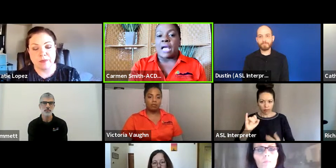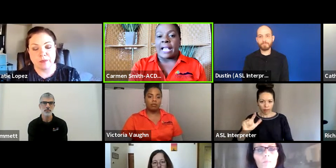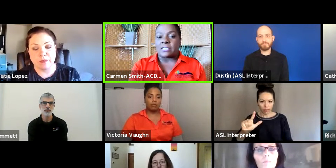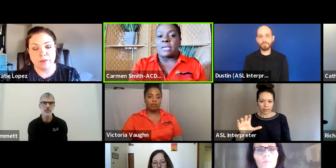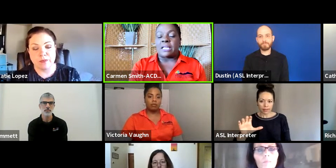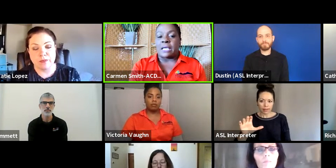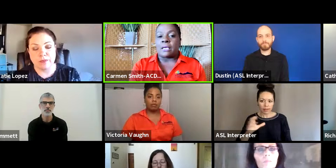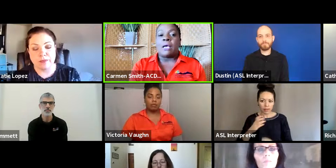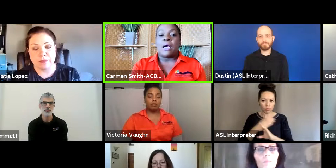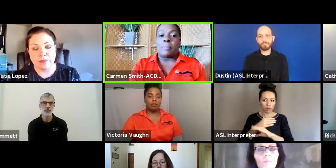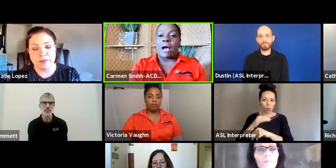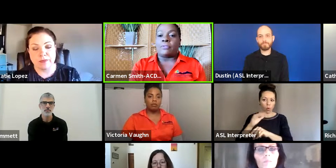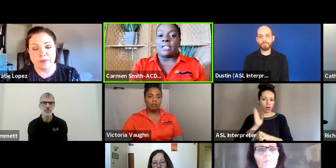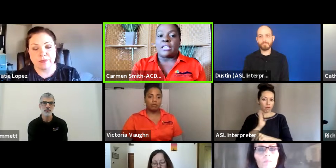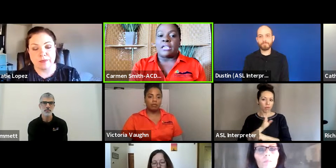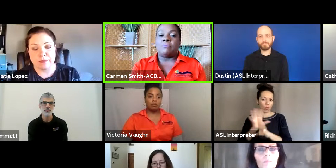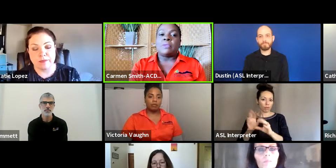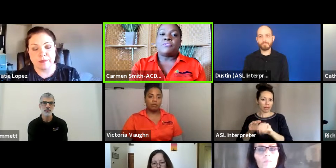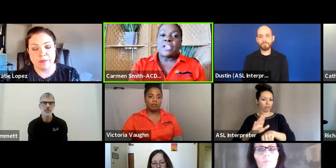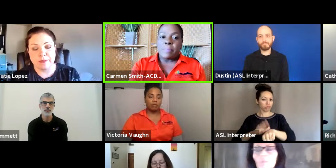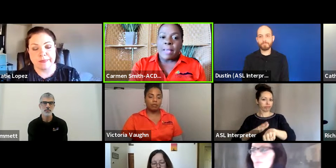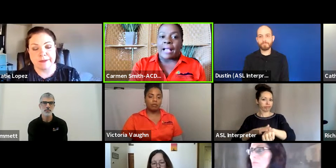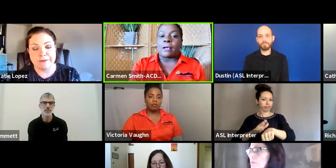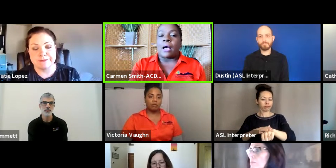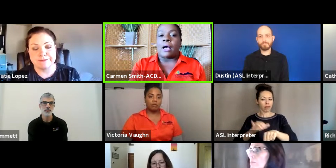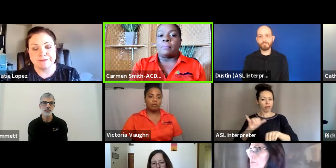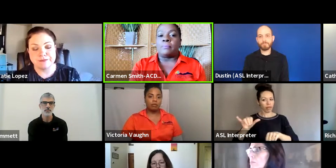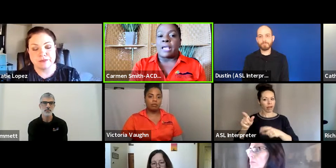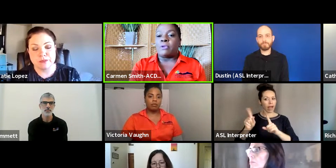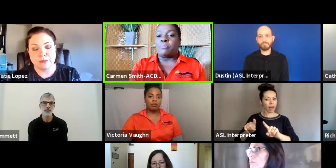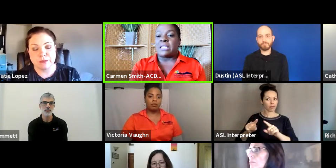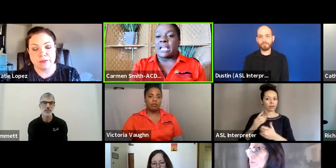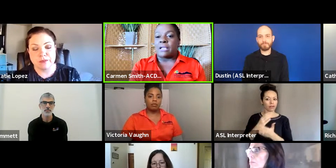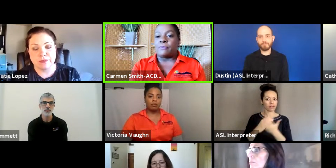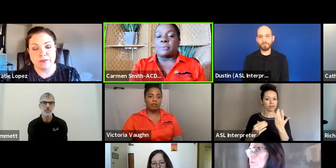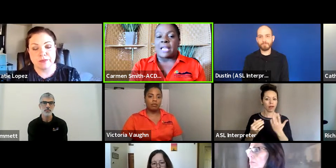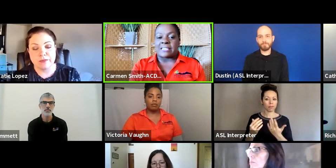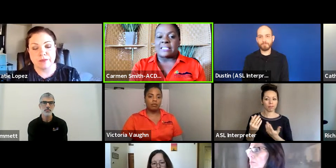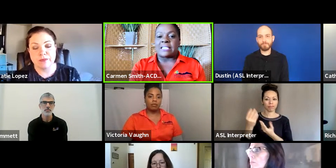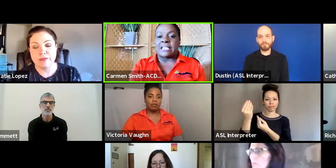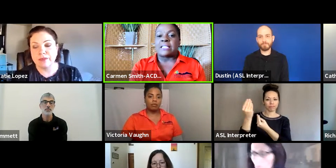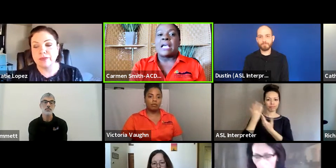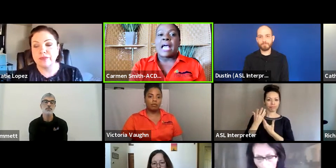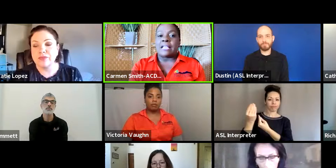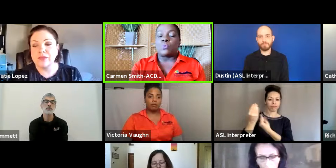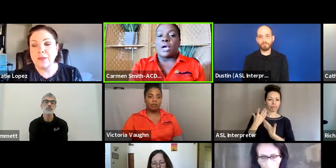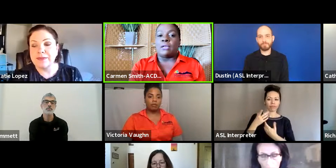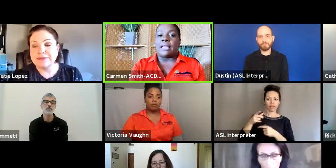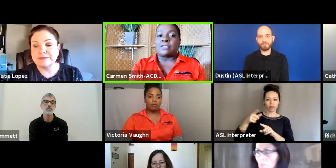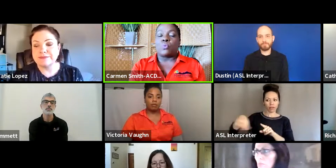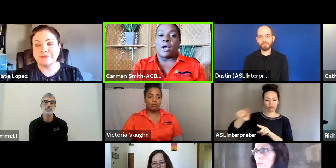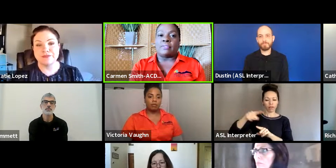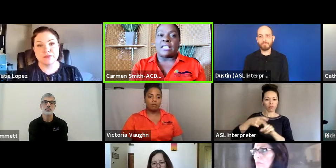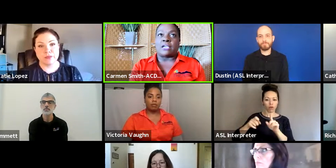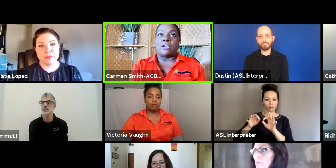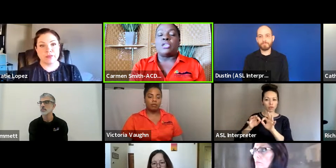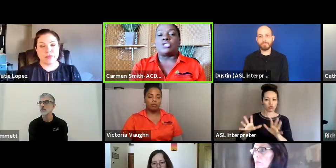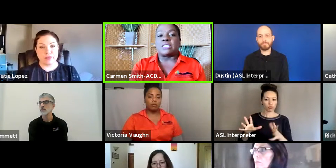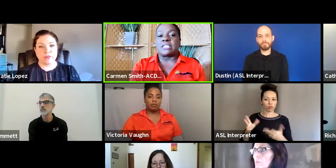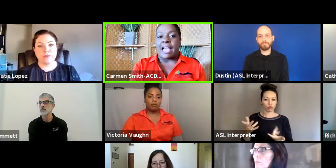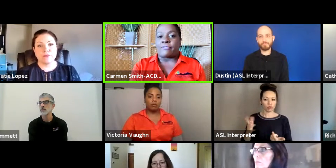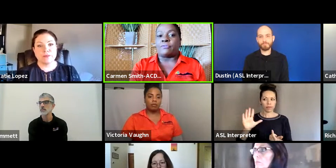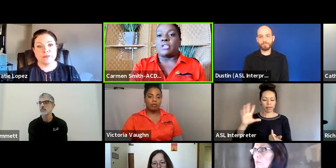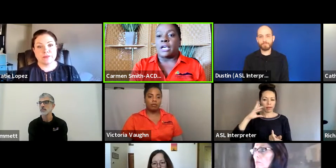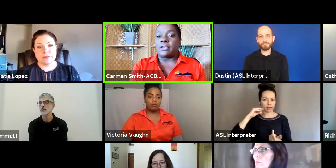even before tonight's meeting, about the feedback that we've been getting from licensees, as well as what